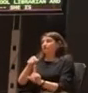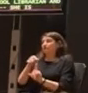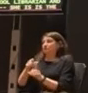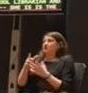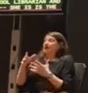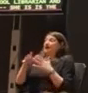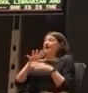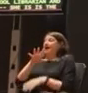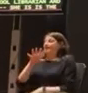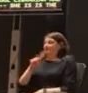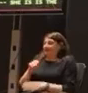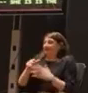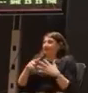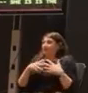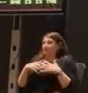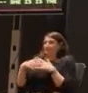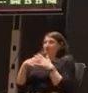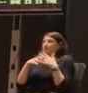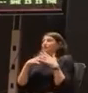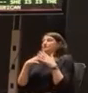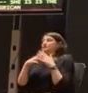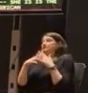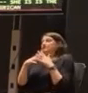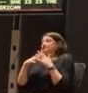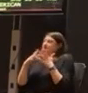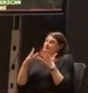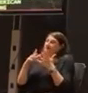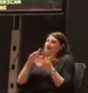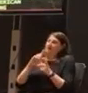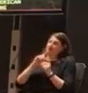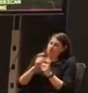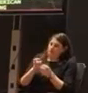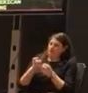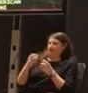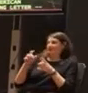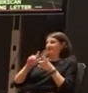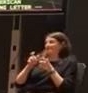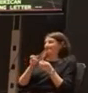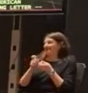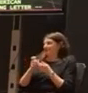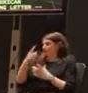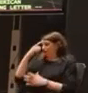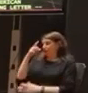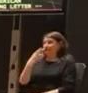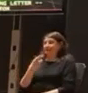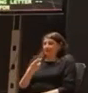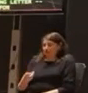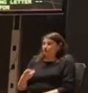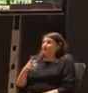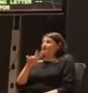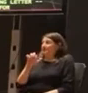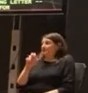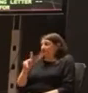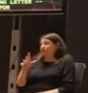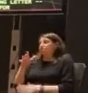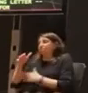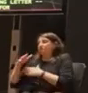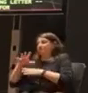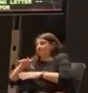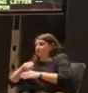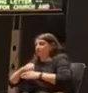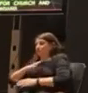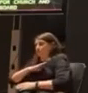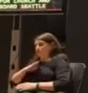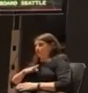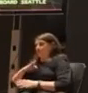editor to HistoryLink, the archivist for Epiphany Church, and serves on the board of the Seattle Education Foundation.